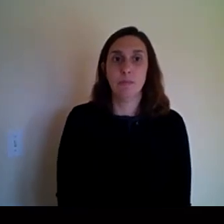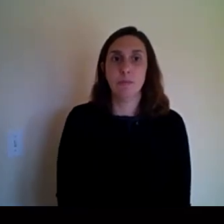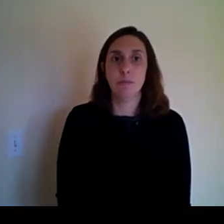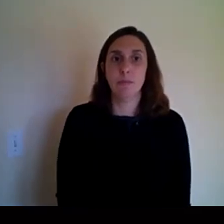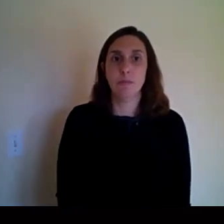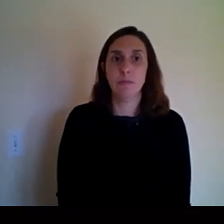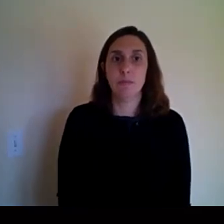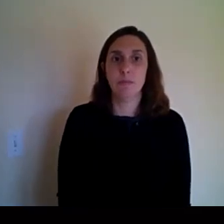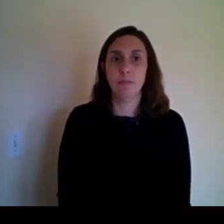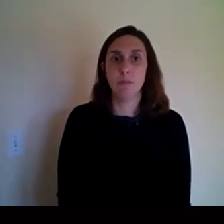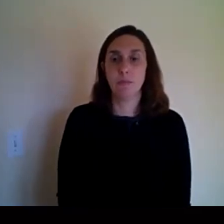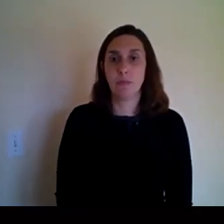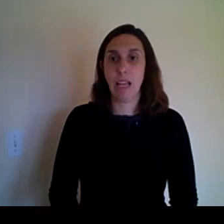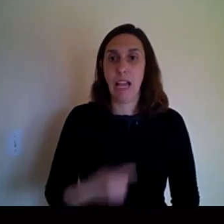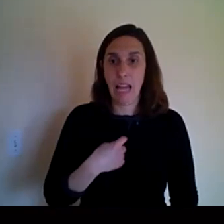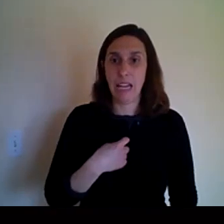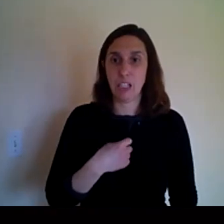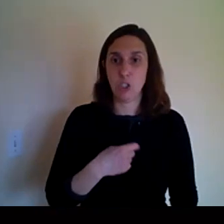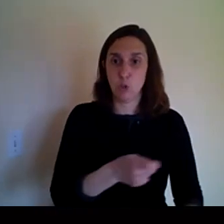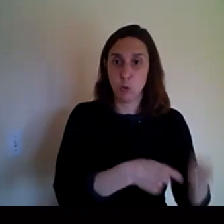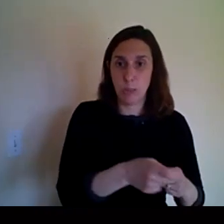I switch y and x.